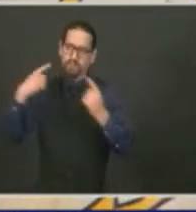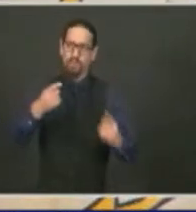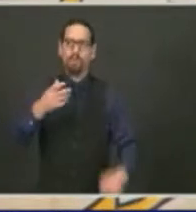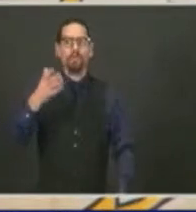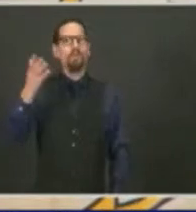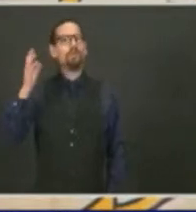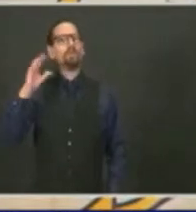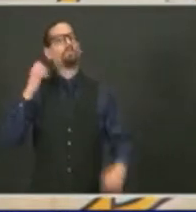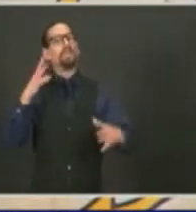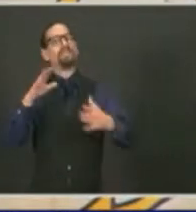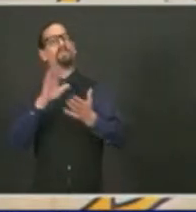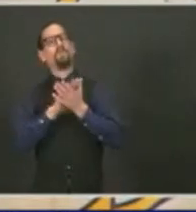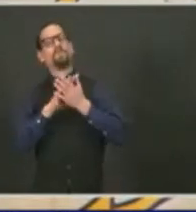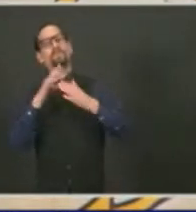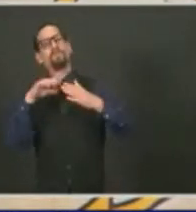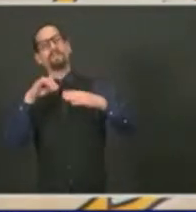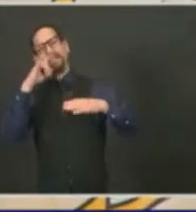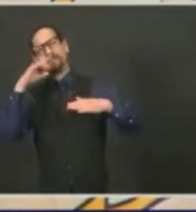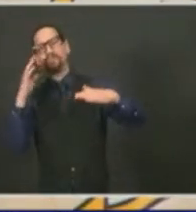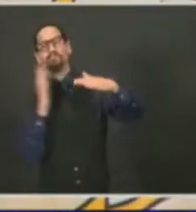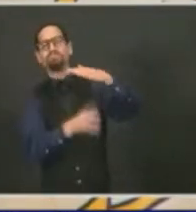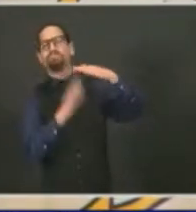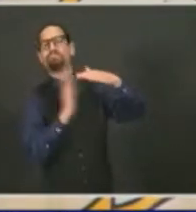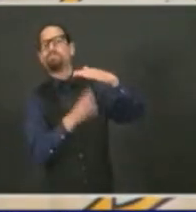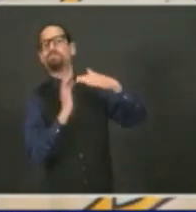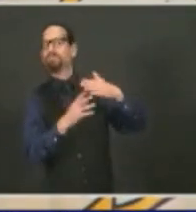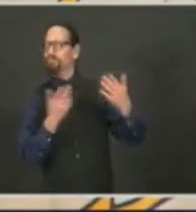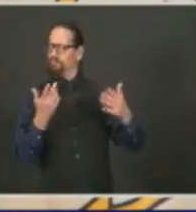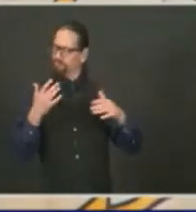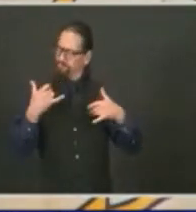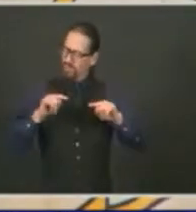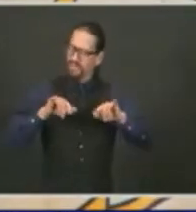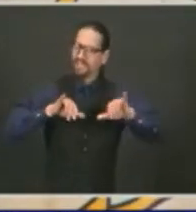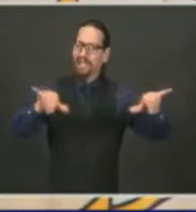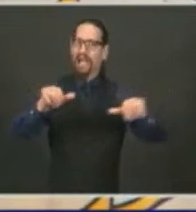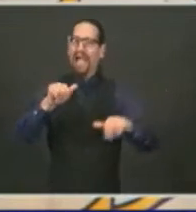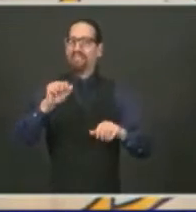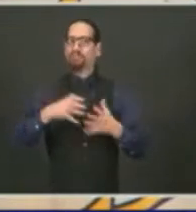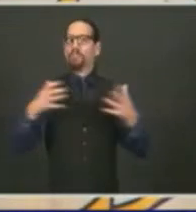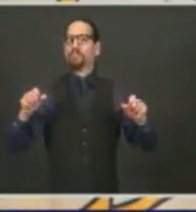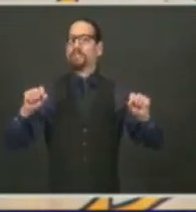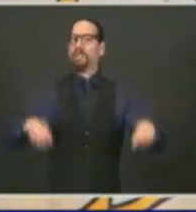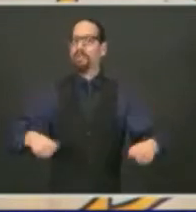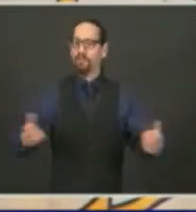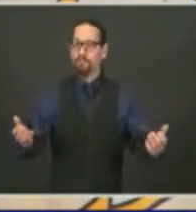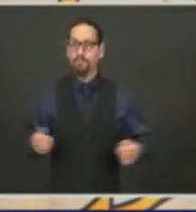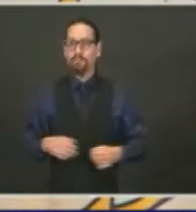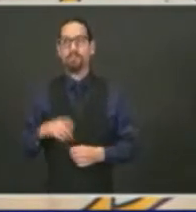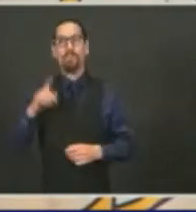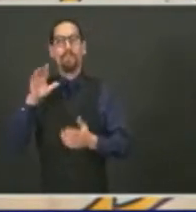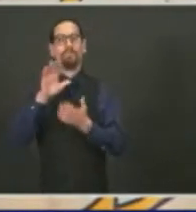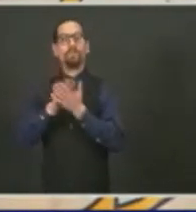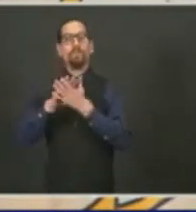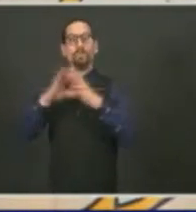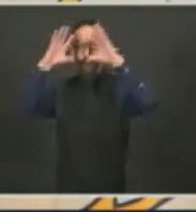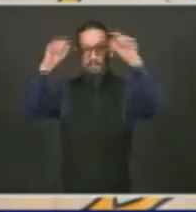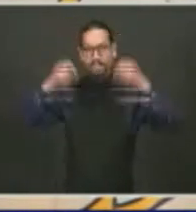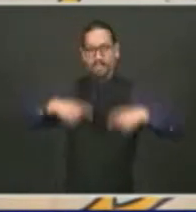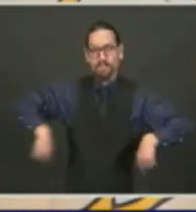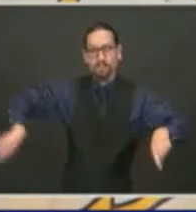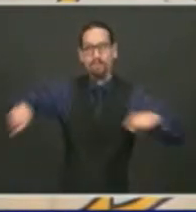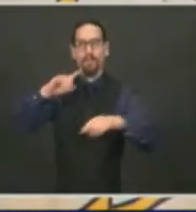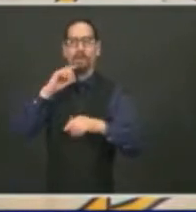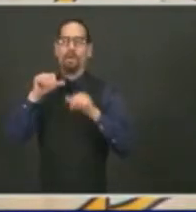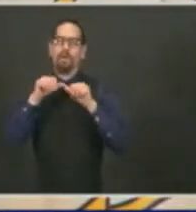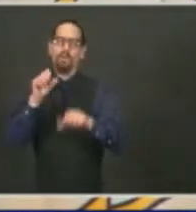possible. And listen, most superintendents, they're all working like crazy and doing their